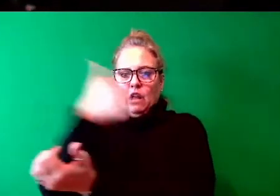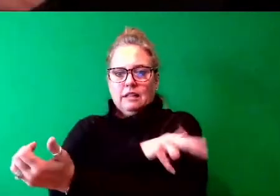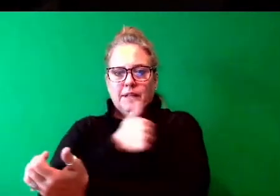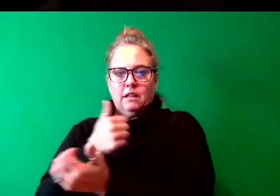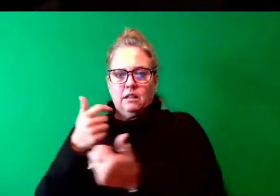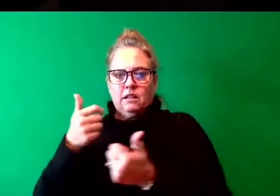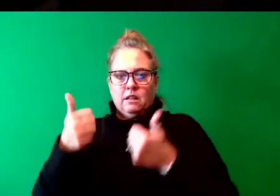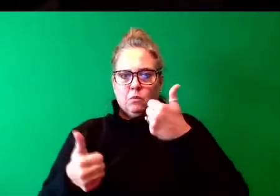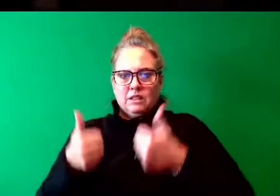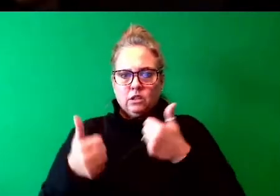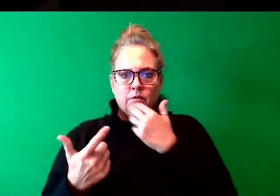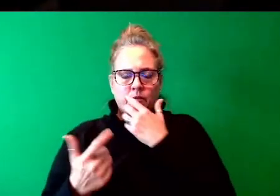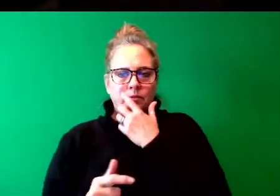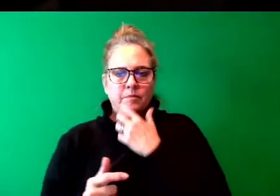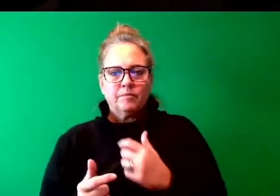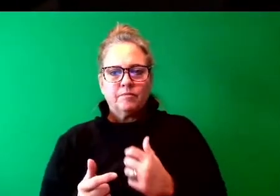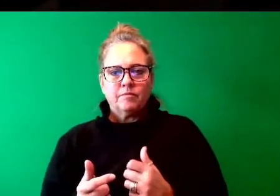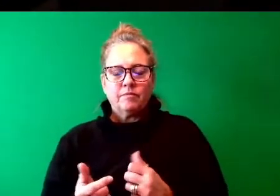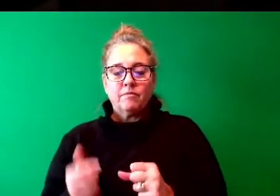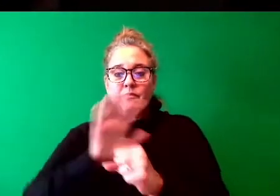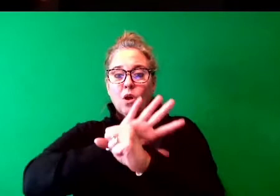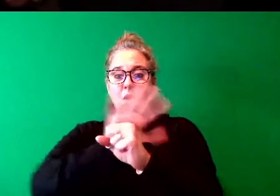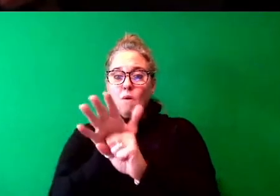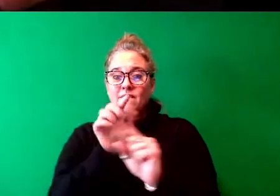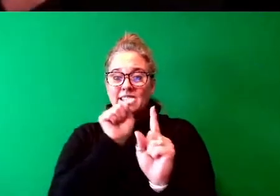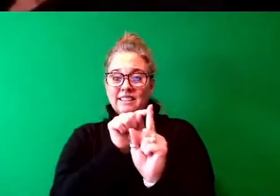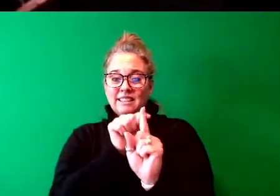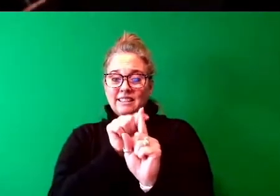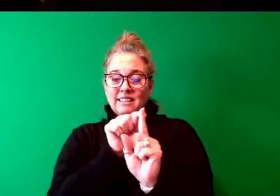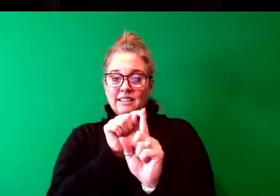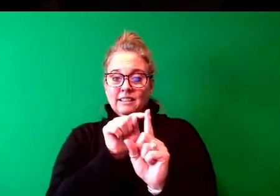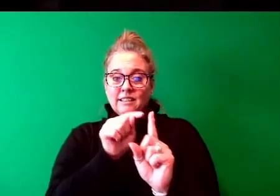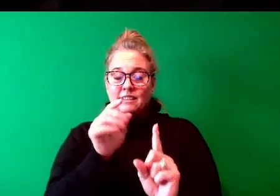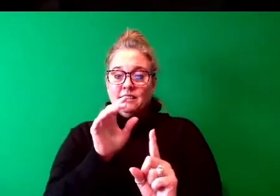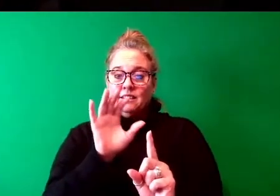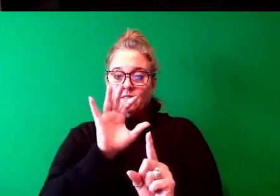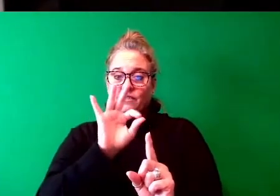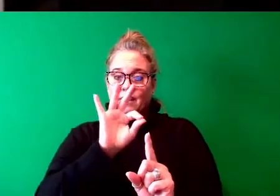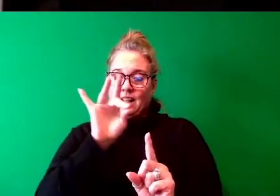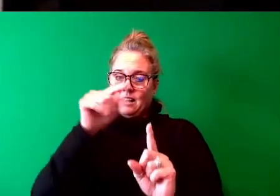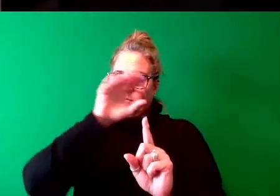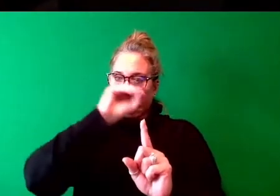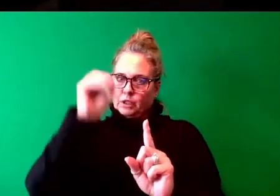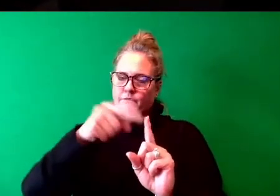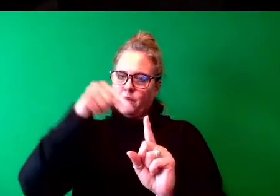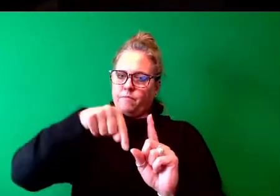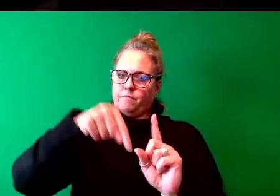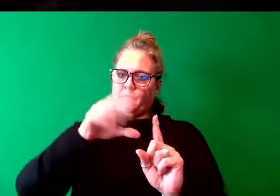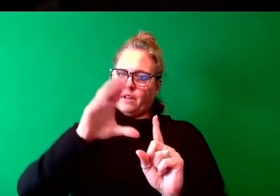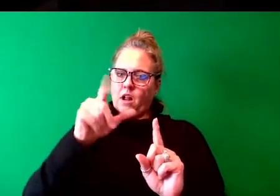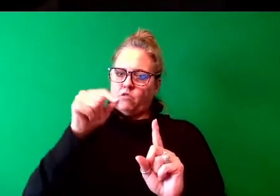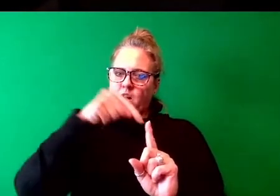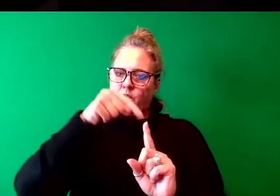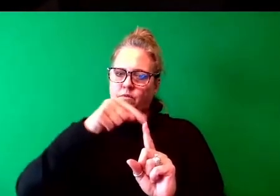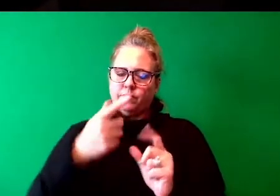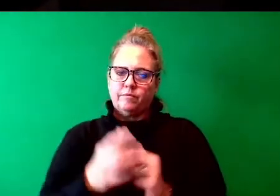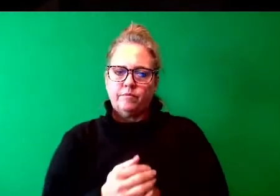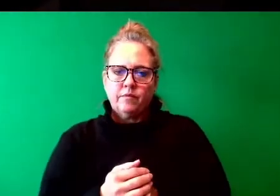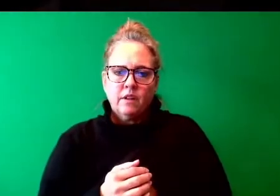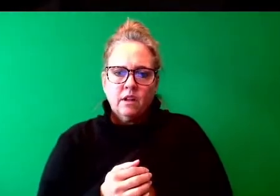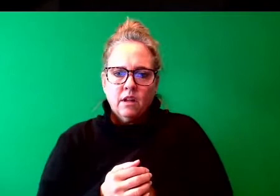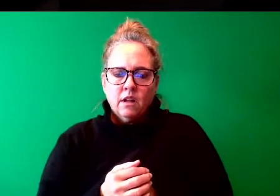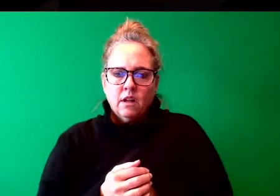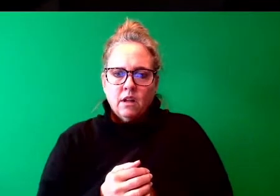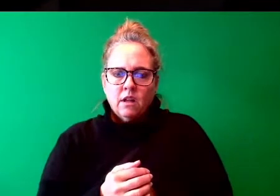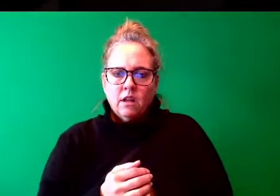COVID, 98% are from Colorado. We talked about medical necessity. They're incentivizing staff. They're really trying hard